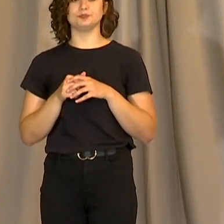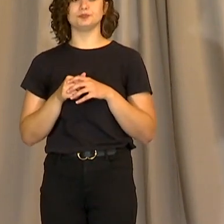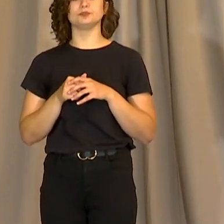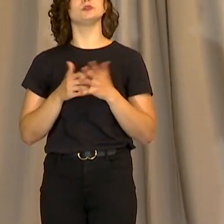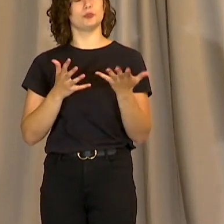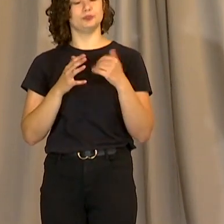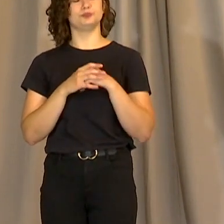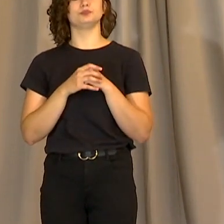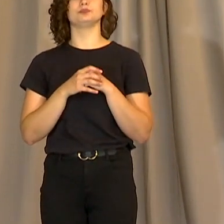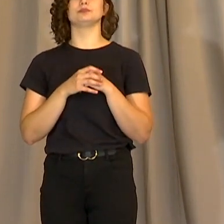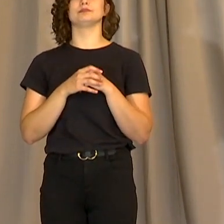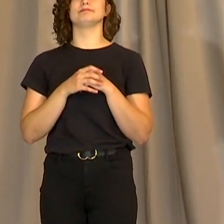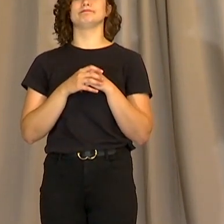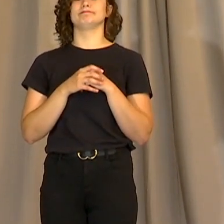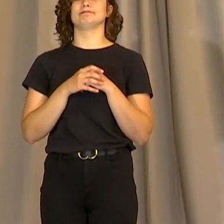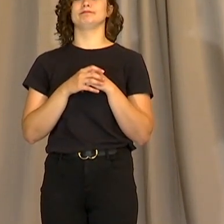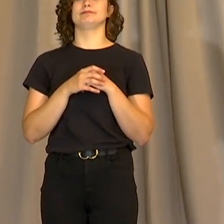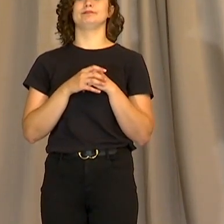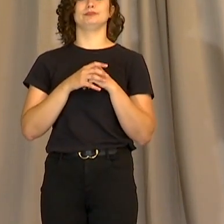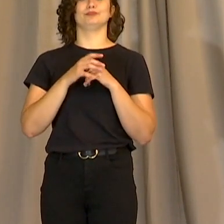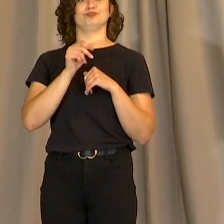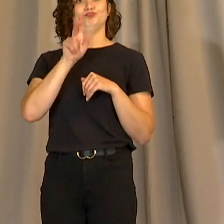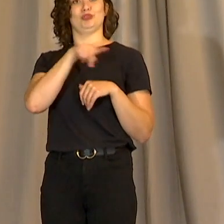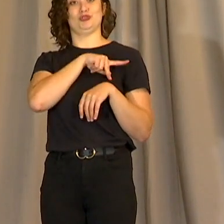work, listen.